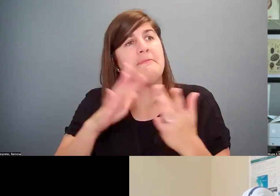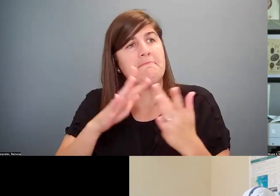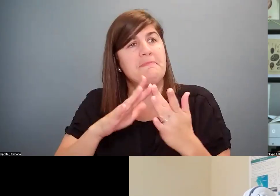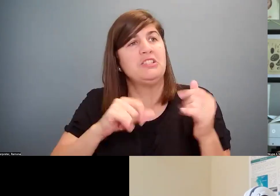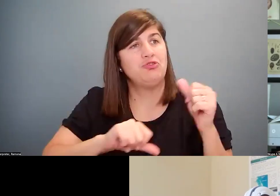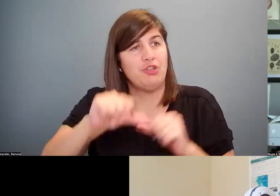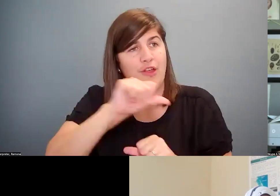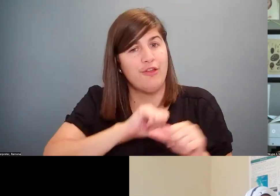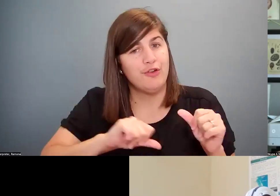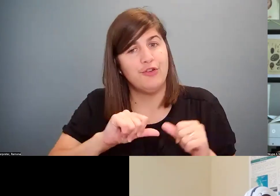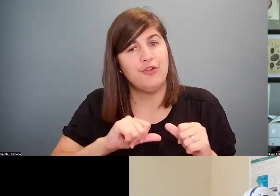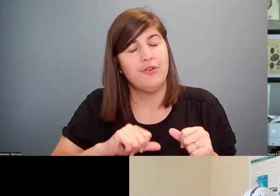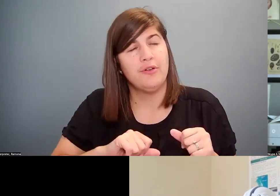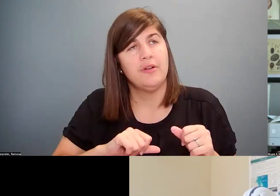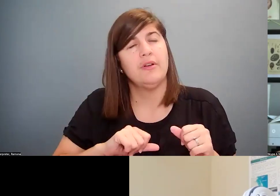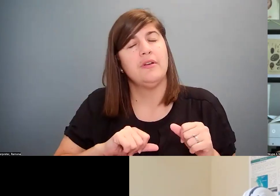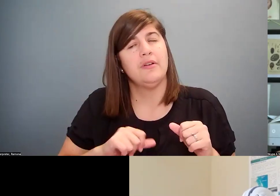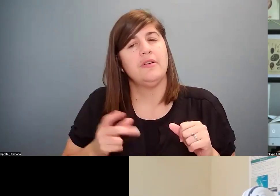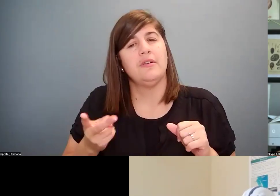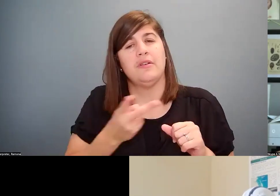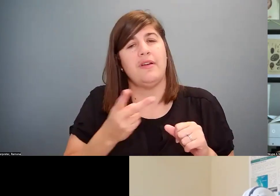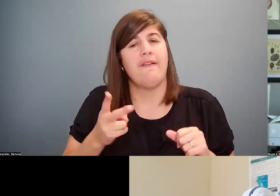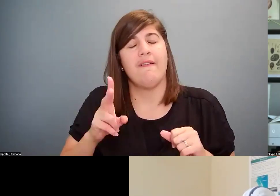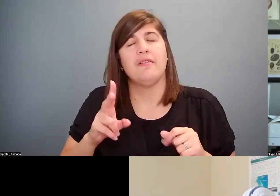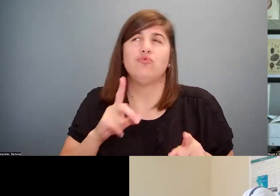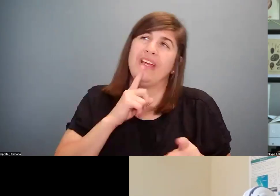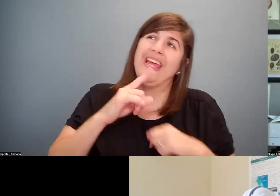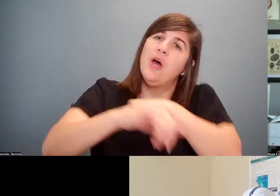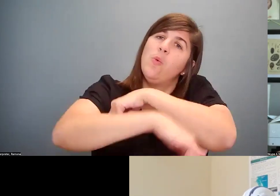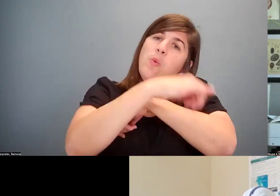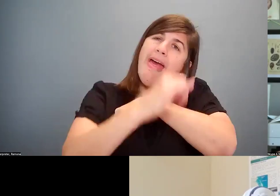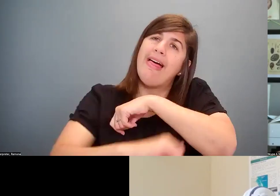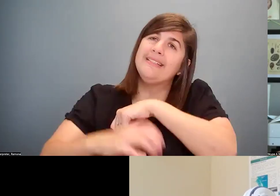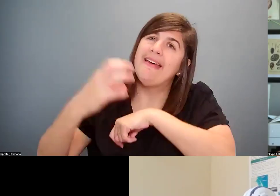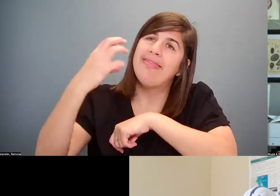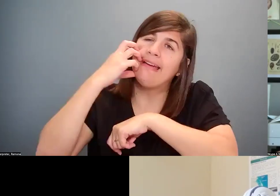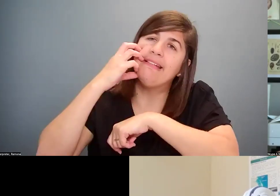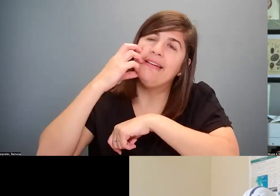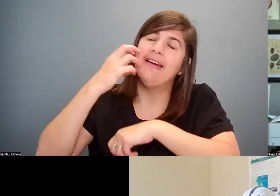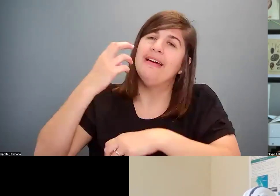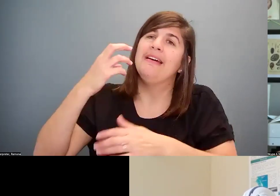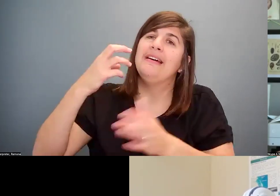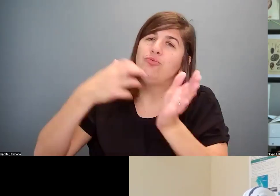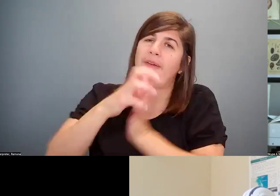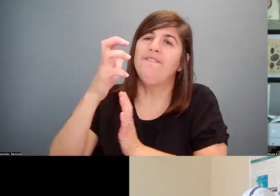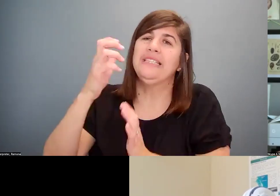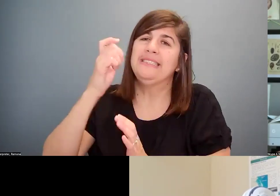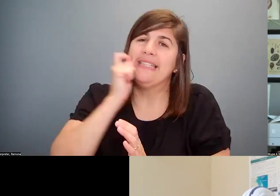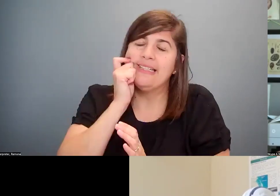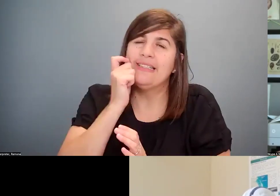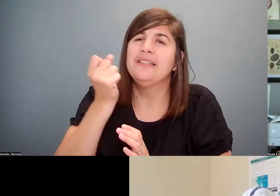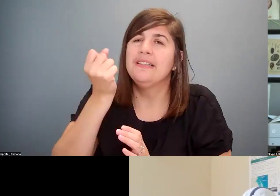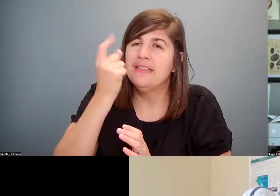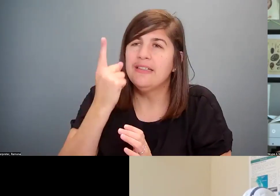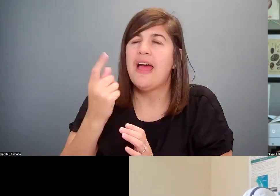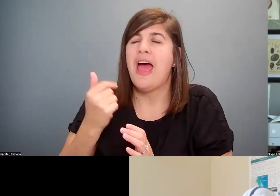whale. They have very, very thick skin, very tough skin, but they do have pain receptors on